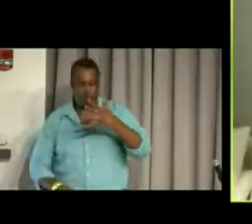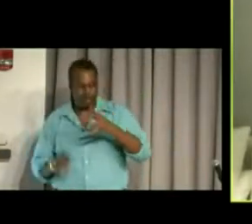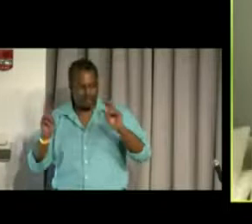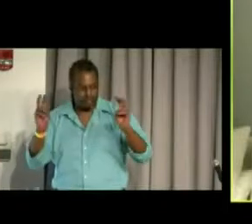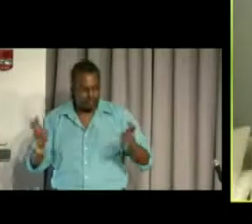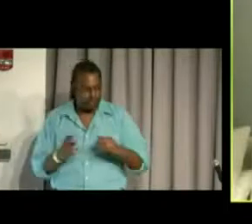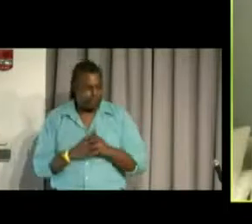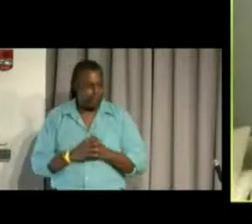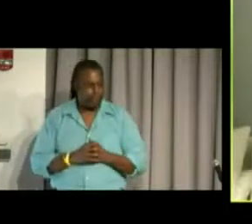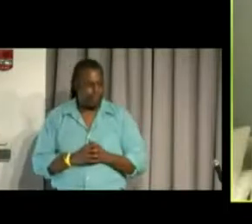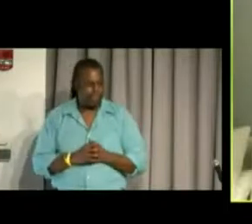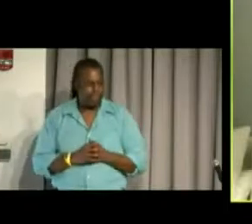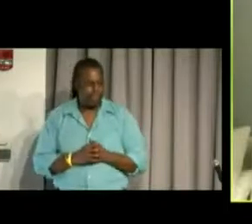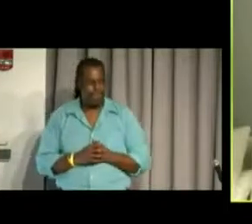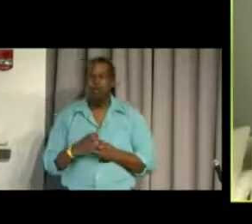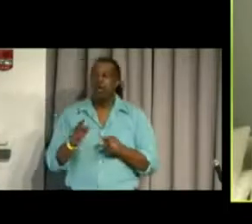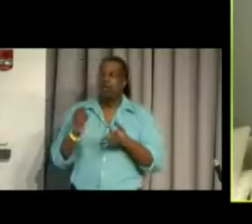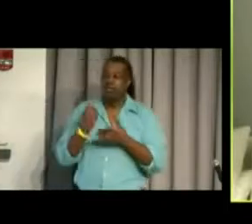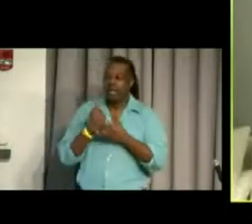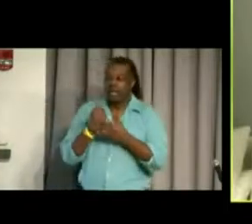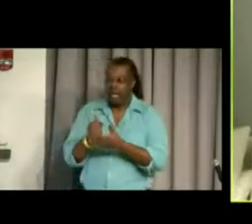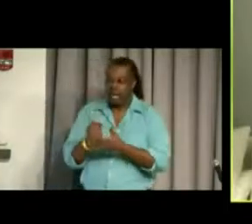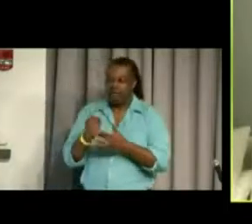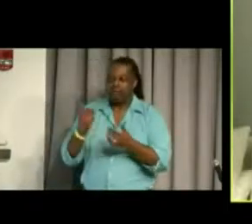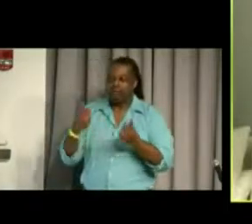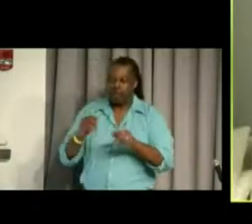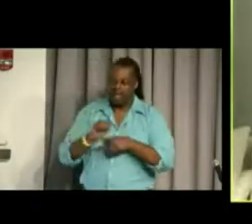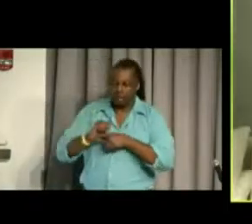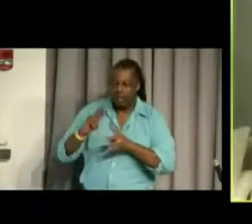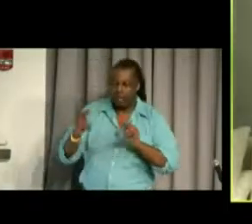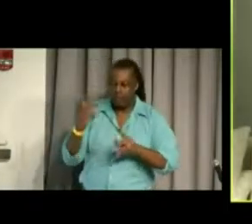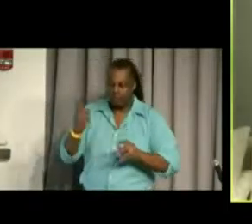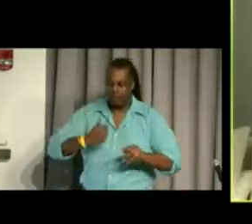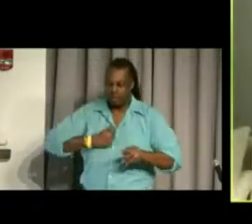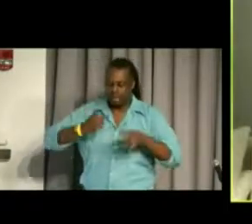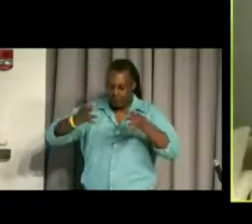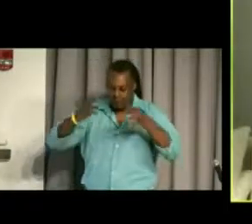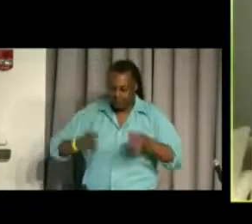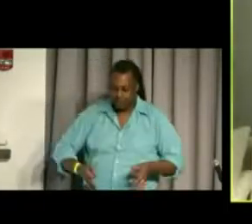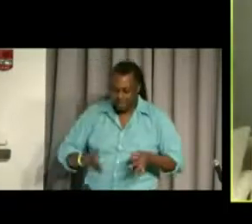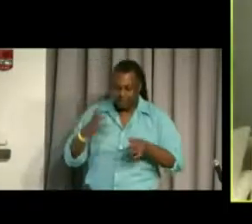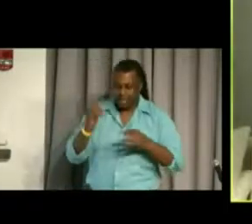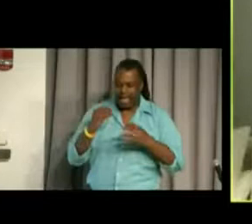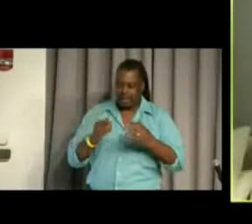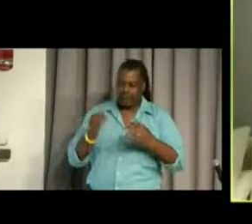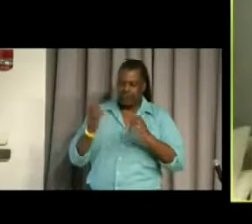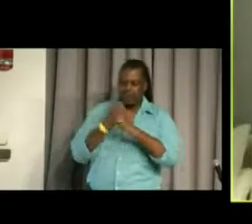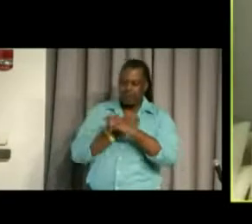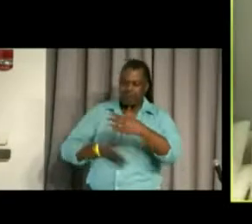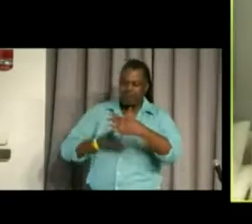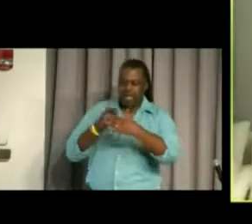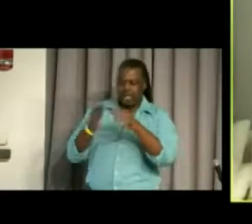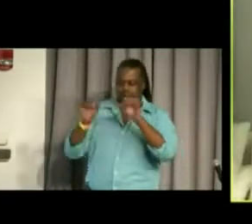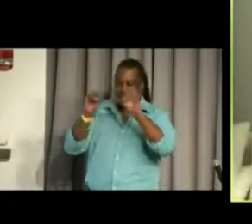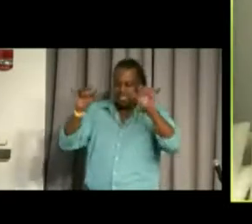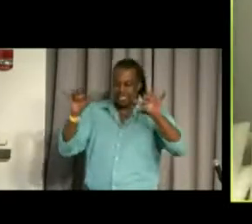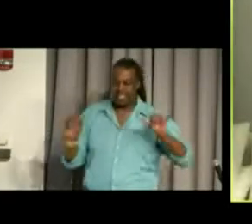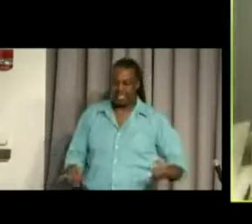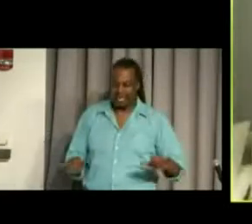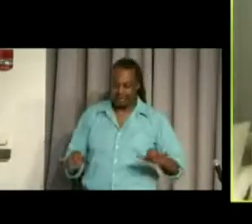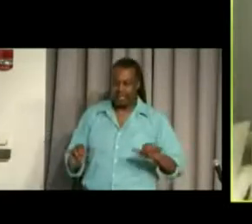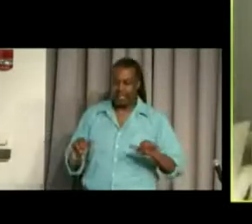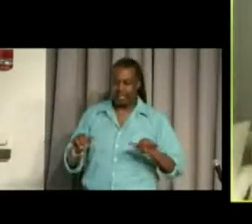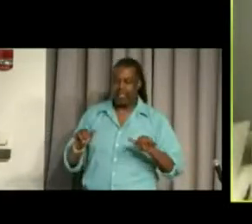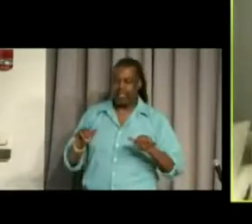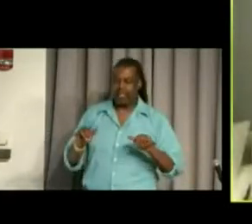capacity, inspire self-determination, and community-driven solutions to systemic violence, punitive legal systems, and social